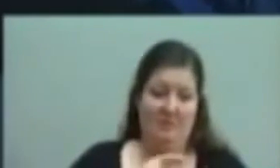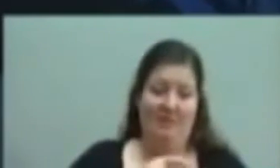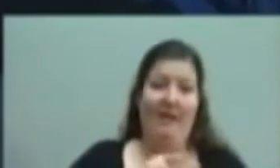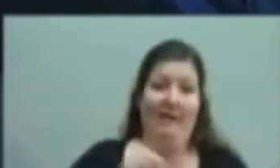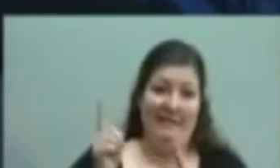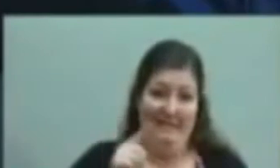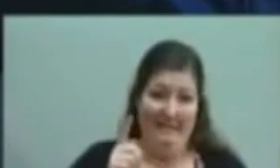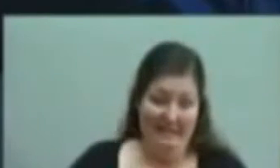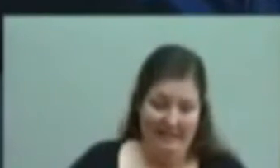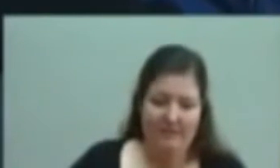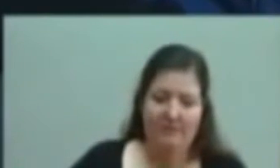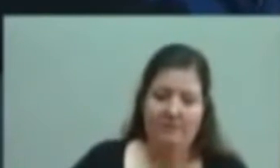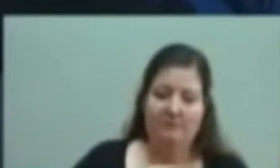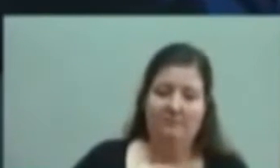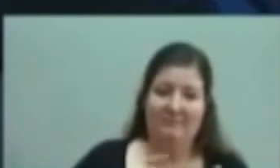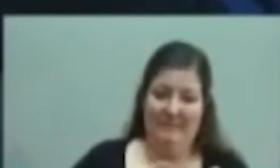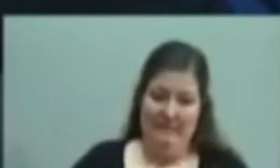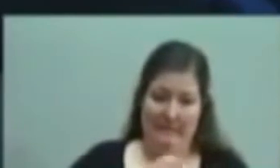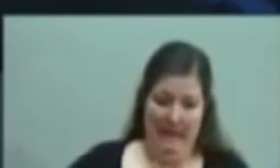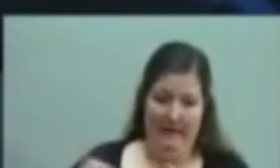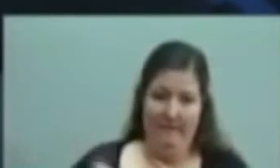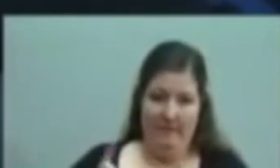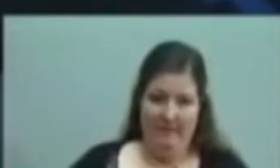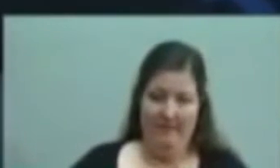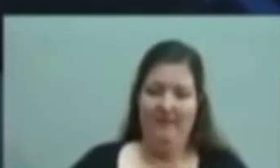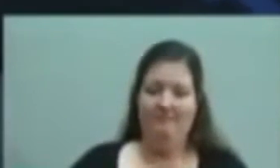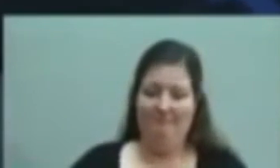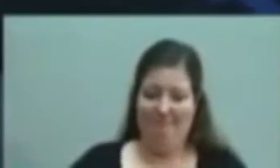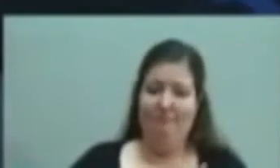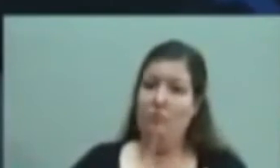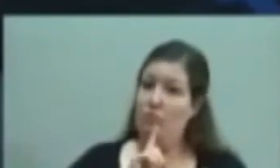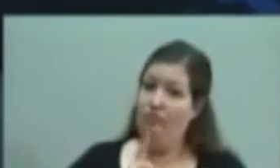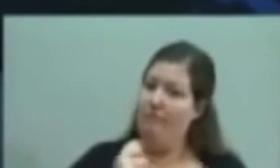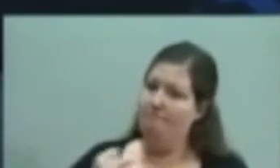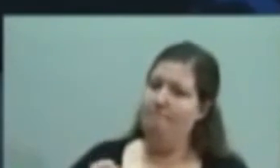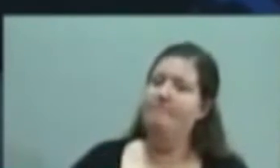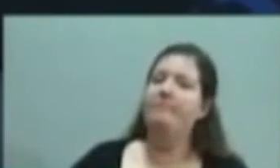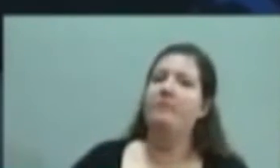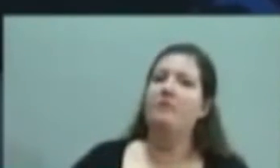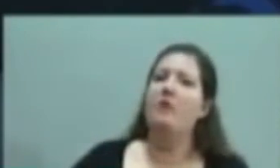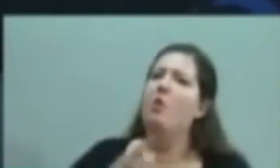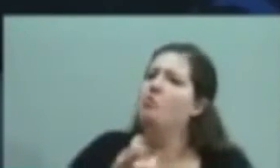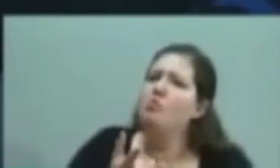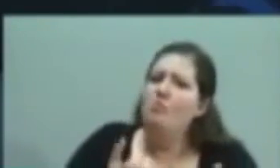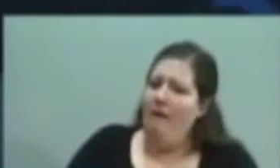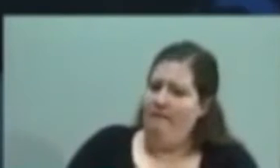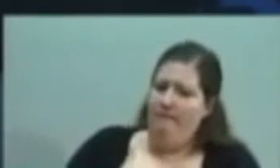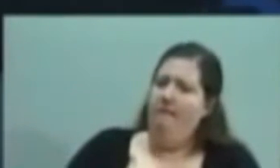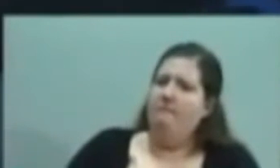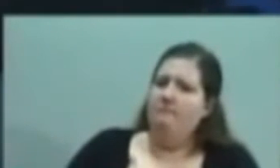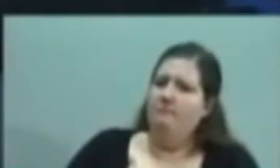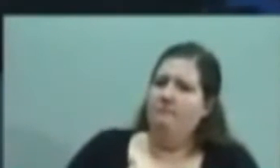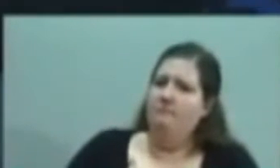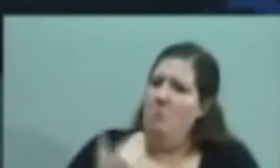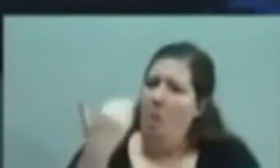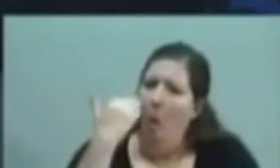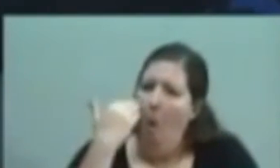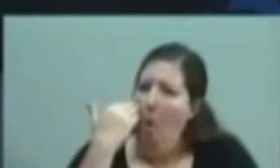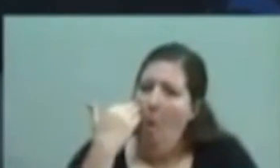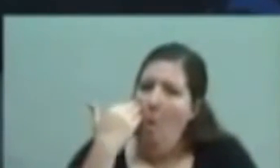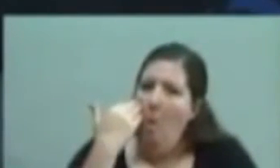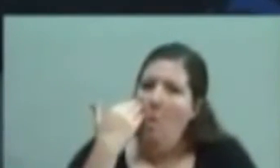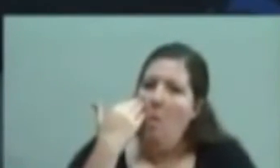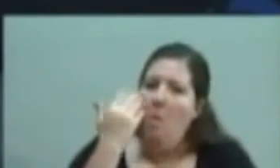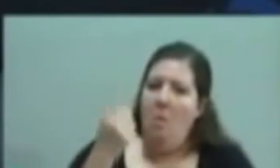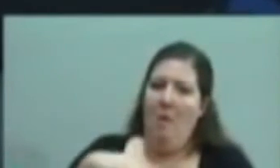attendance, staff attendance, those are both holding pretty solid. That's right. What would you like for us to understand about the big